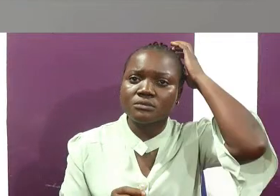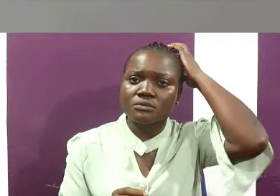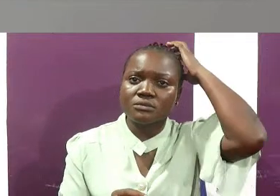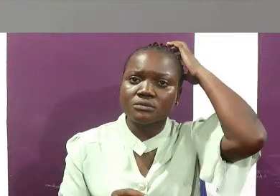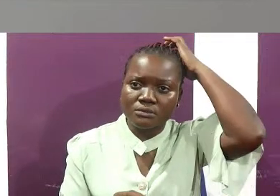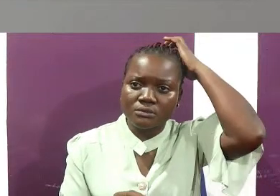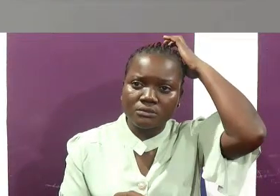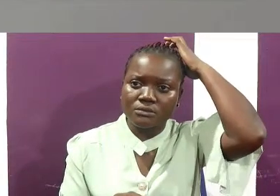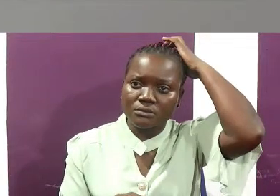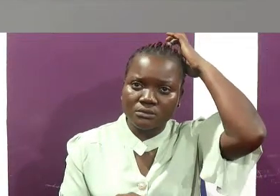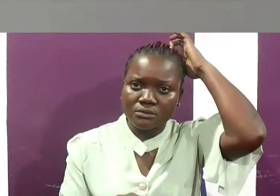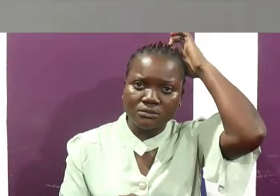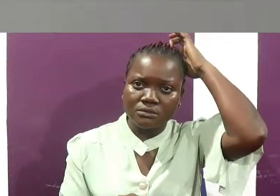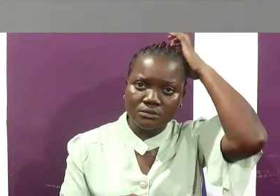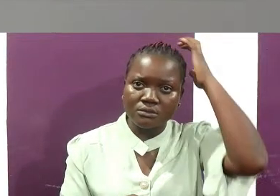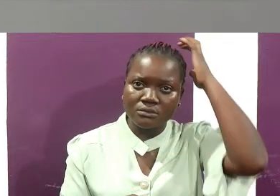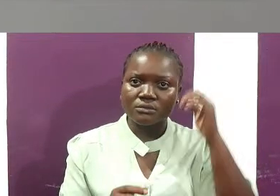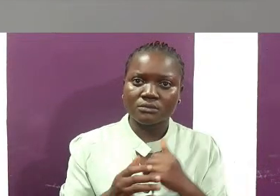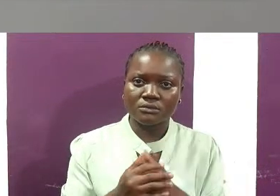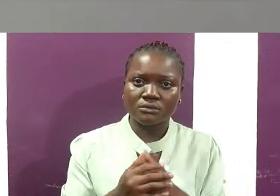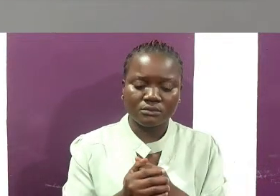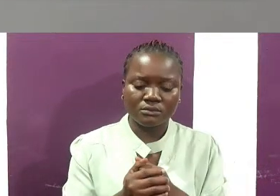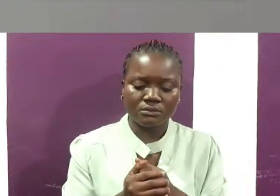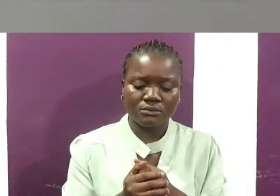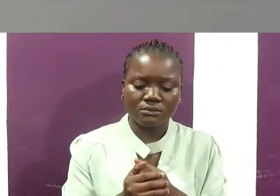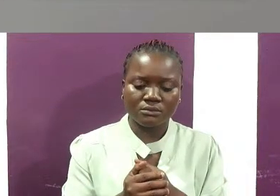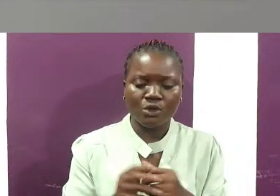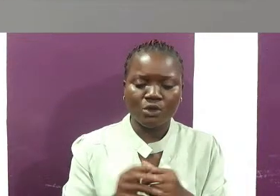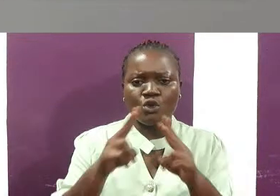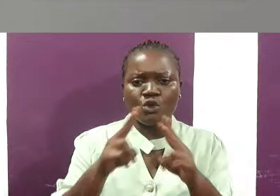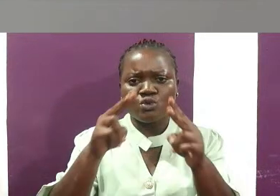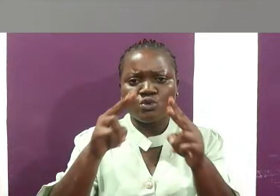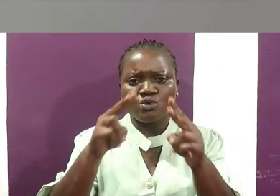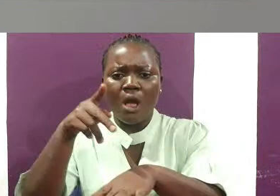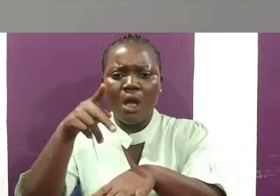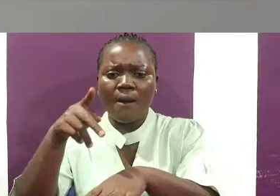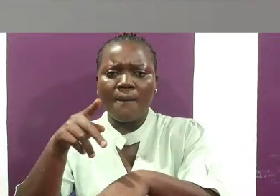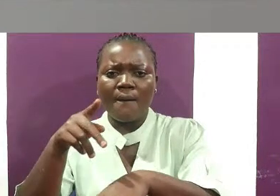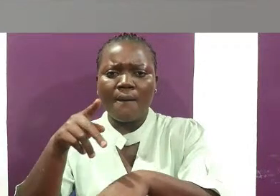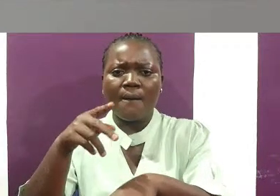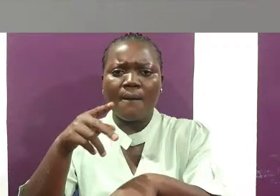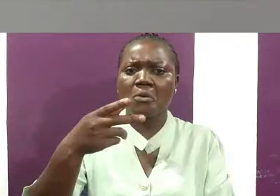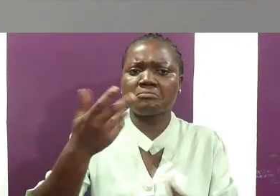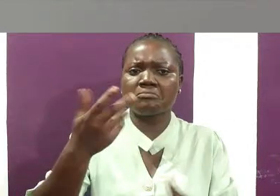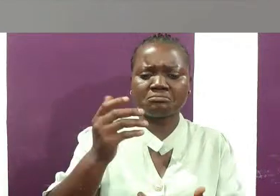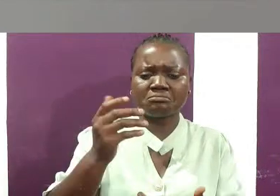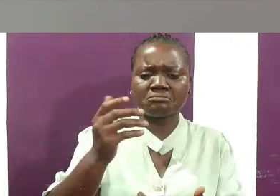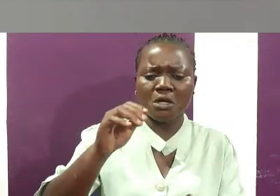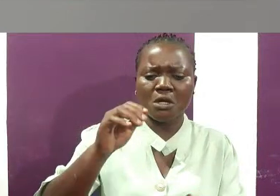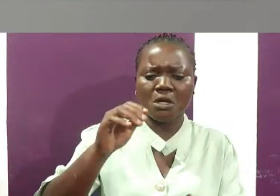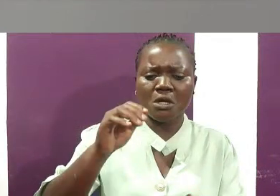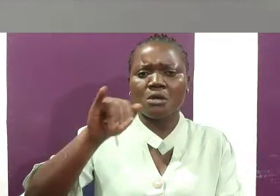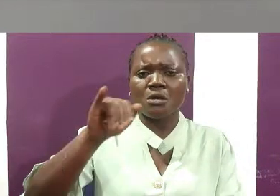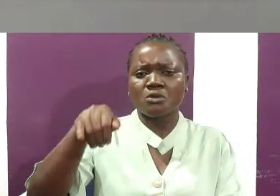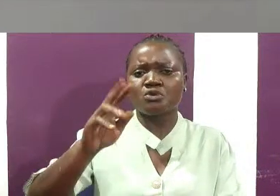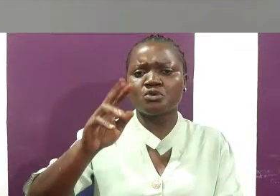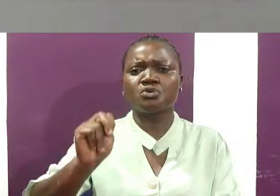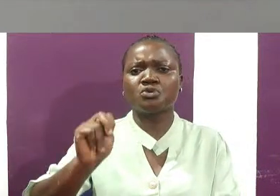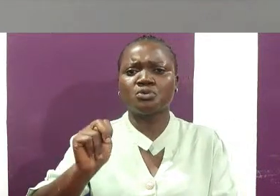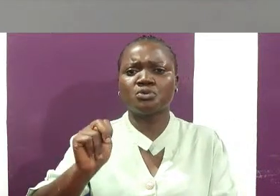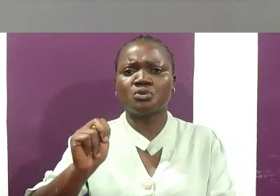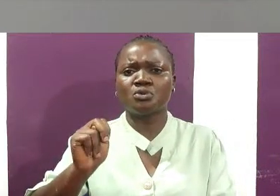asafokuo no anim na okasa ede kire won a na asofo mpanimfo a omo ojusum no mu omo nyina wo